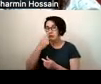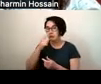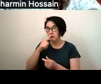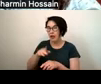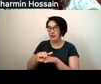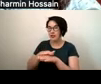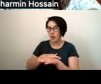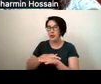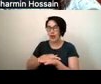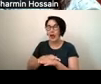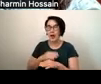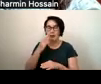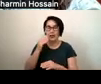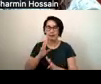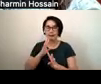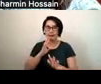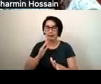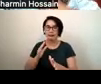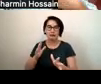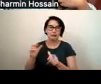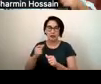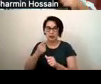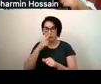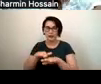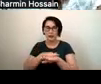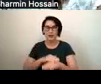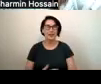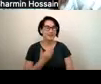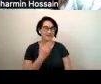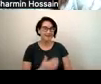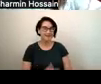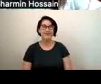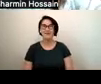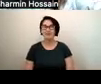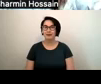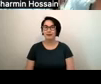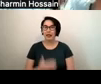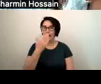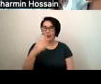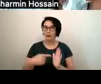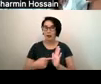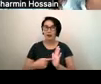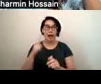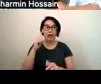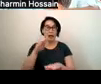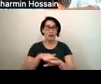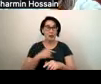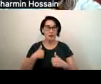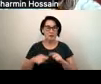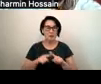note I made in the comments that I wanted you to see. Thank you so much. Good modeling because I thought I was going slow.